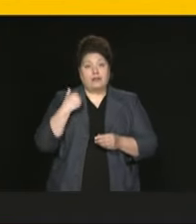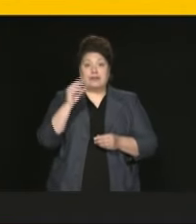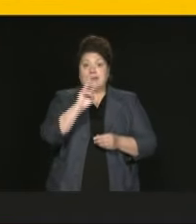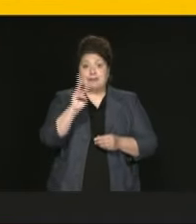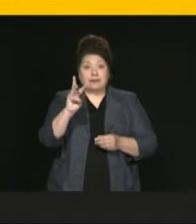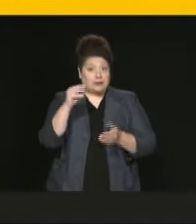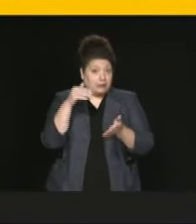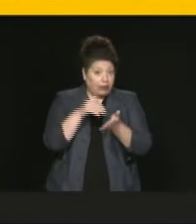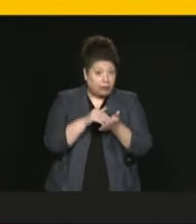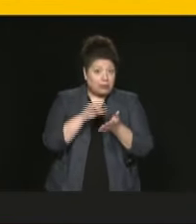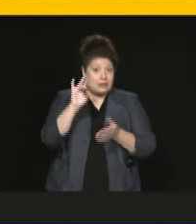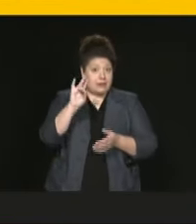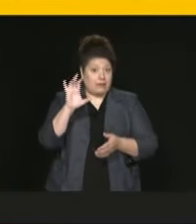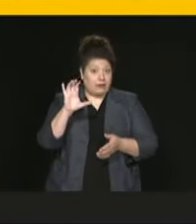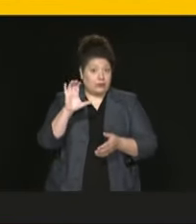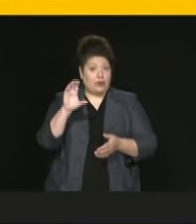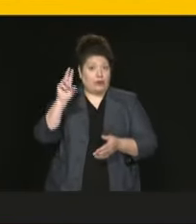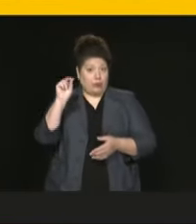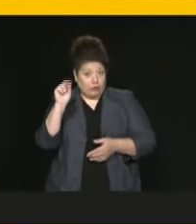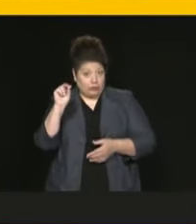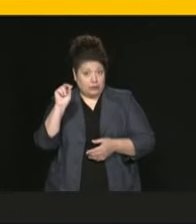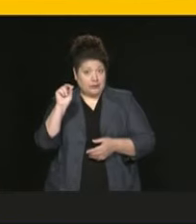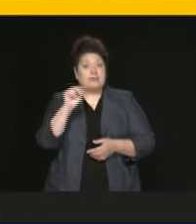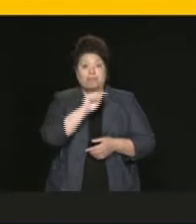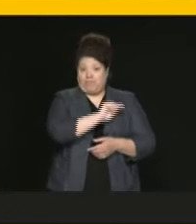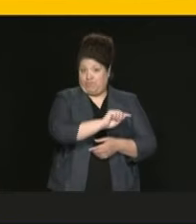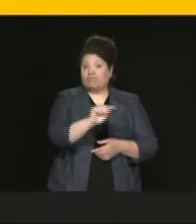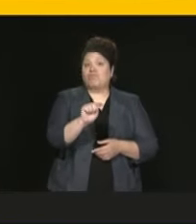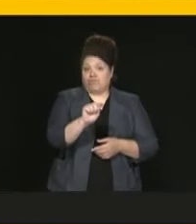66,730 confirmed cases, including